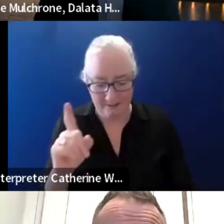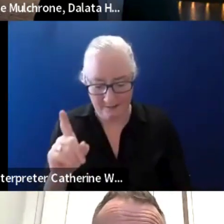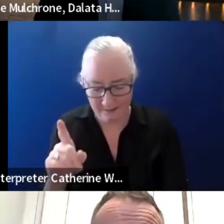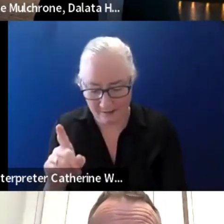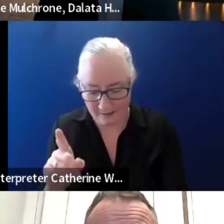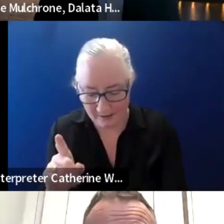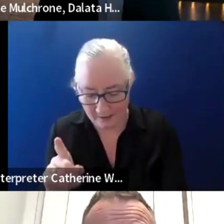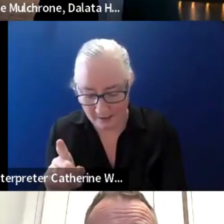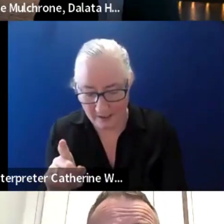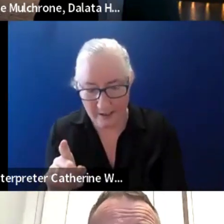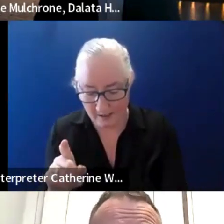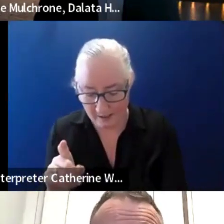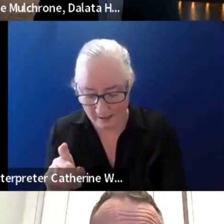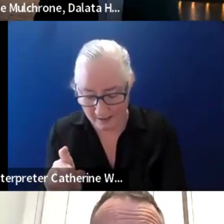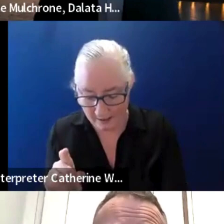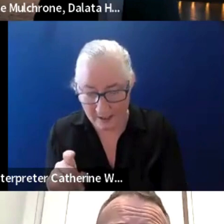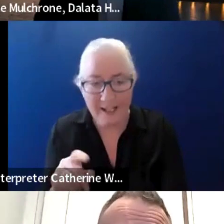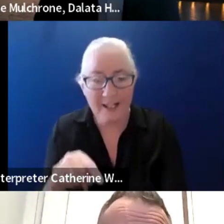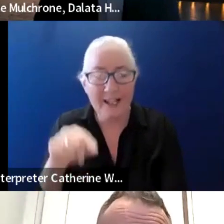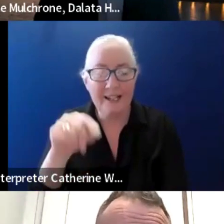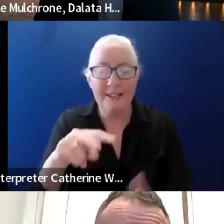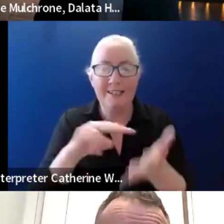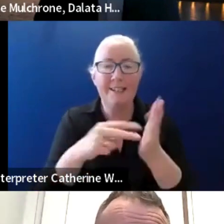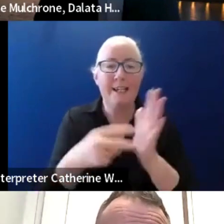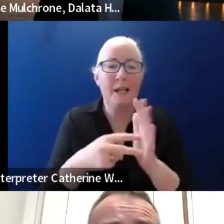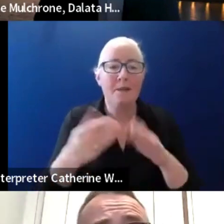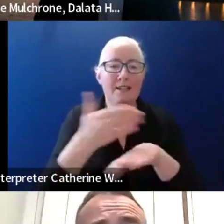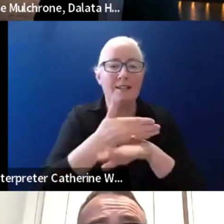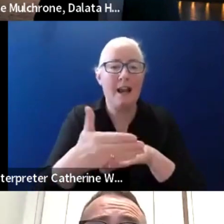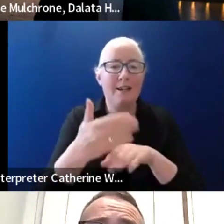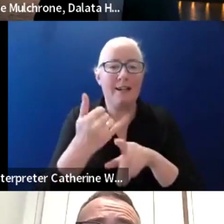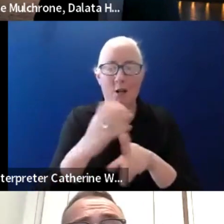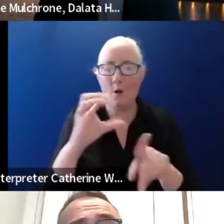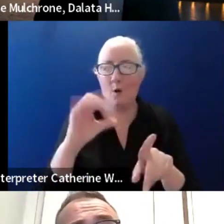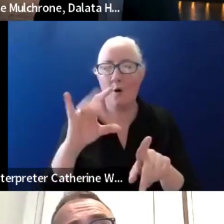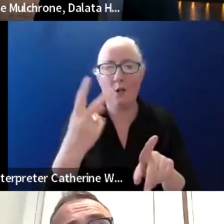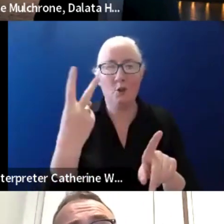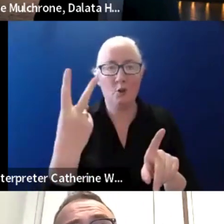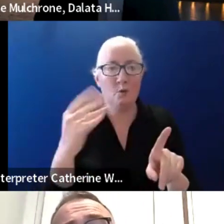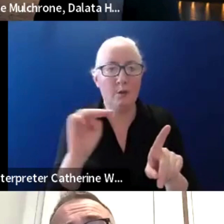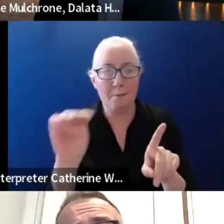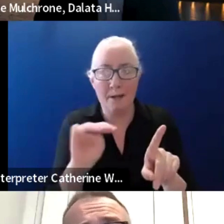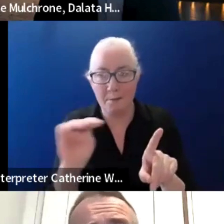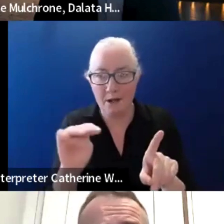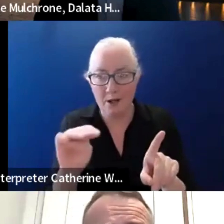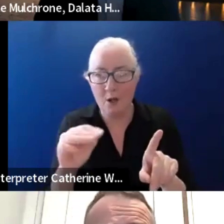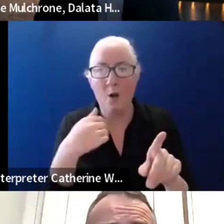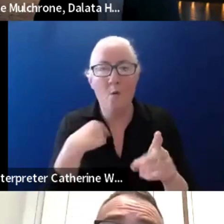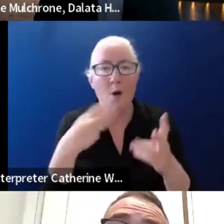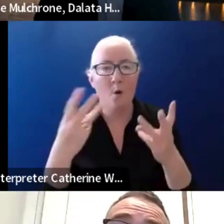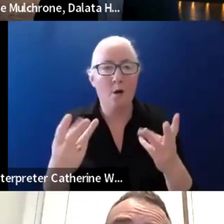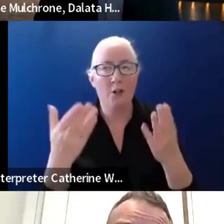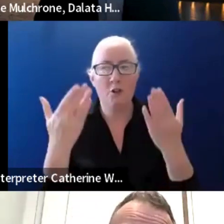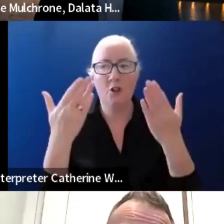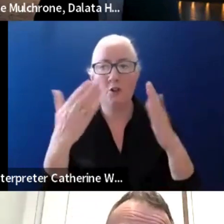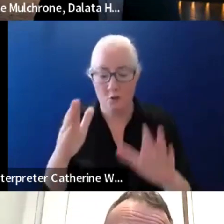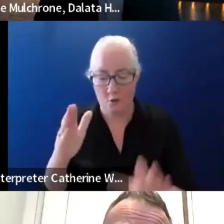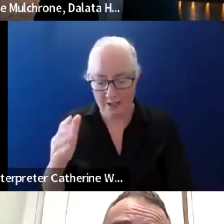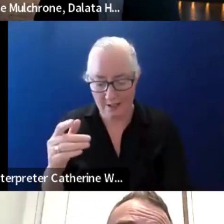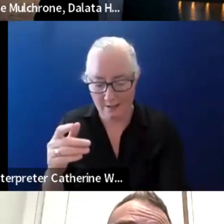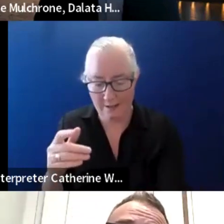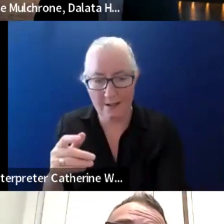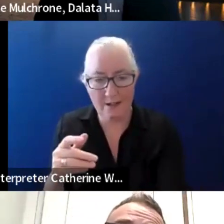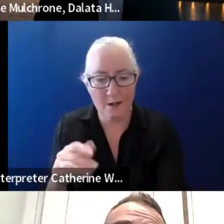scheme started in 2022 in Cork with 2 people. The aim of the scheme is to train people with additional needs to be